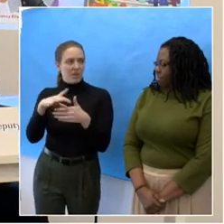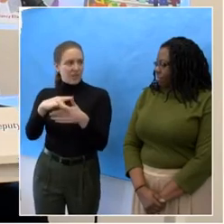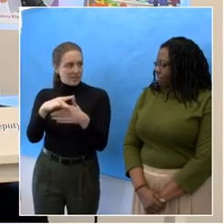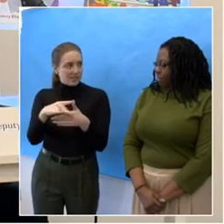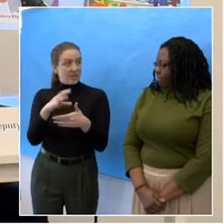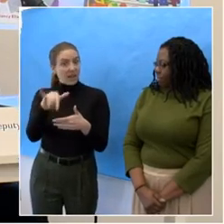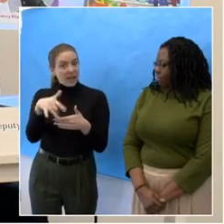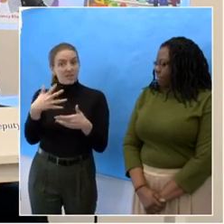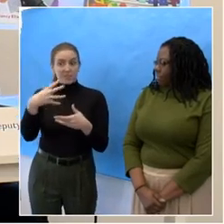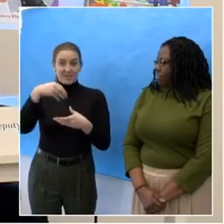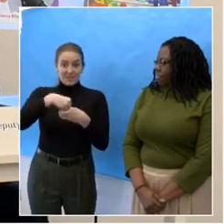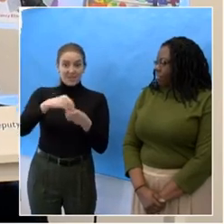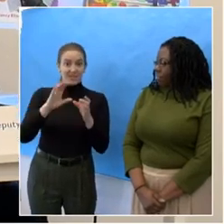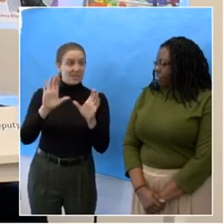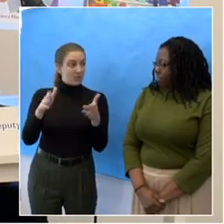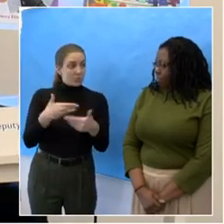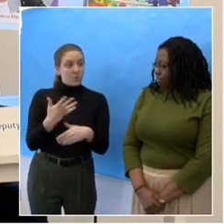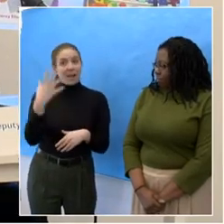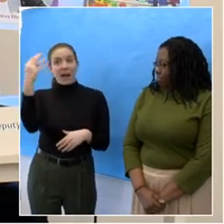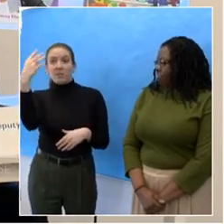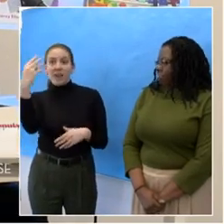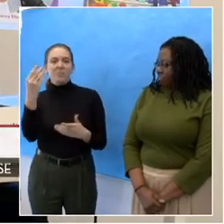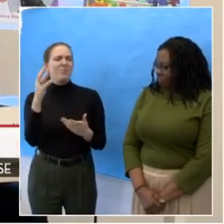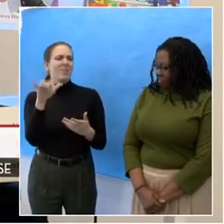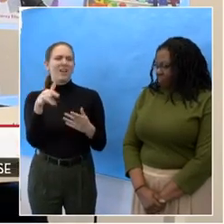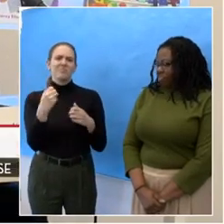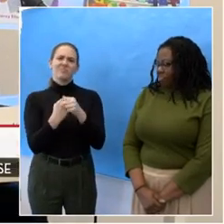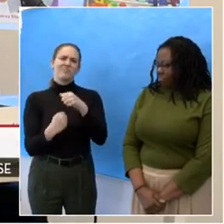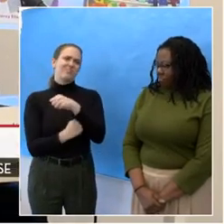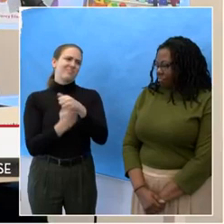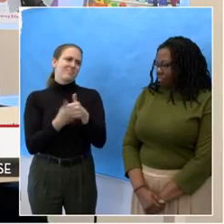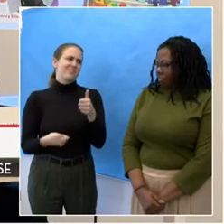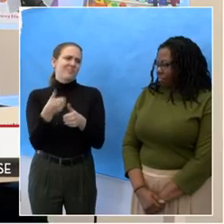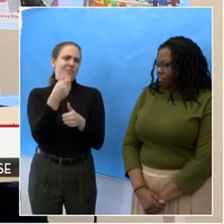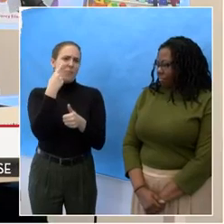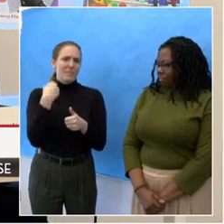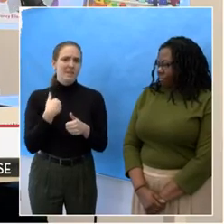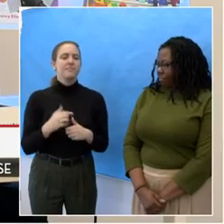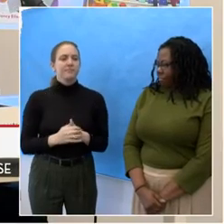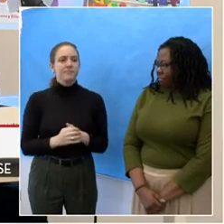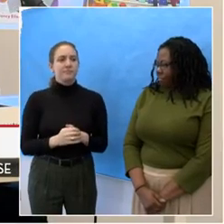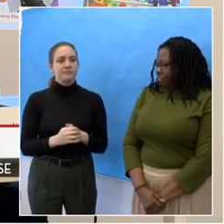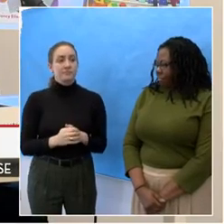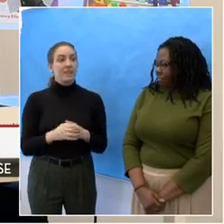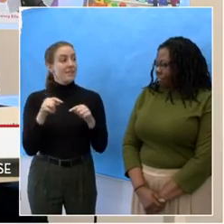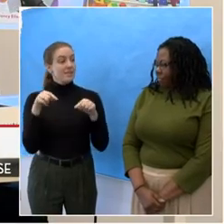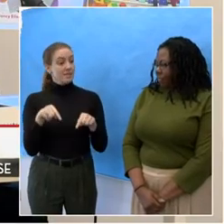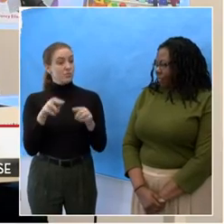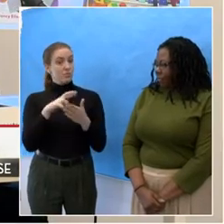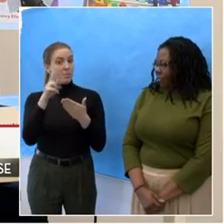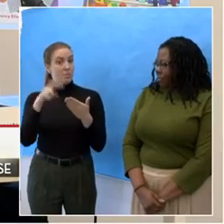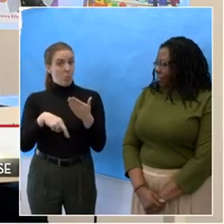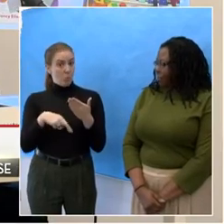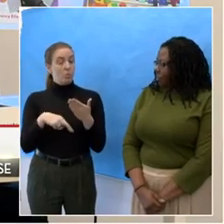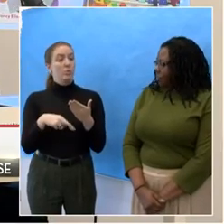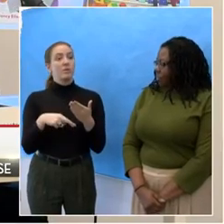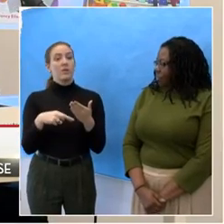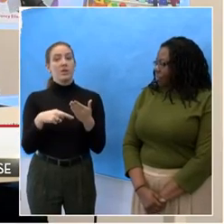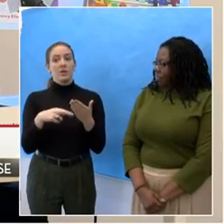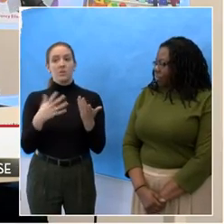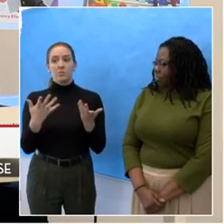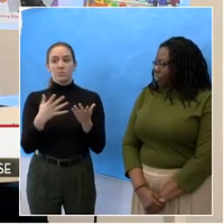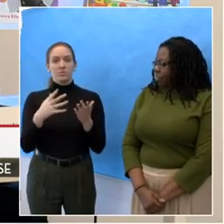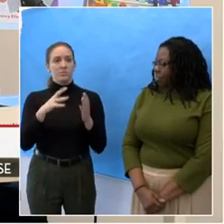of the classroom. So for me, that's the foundation. It's a building block. And what this report has revealed and the work that we've been doing